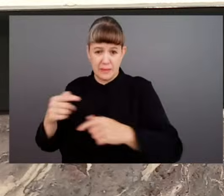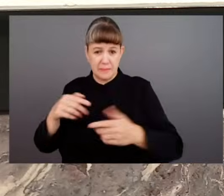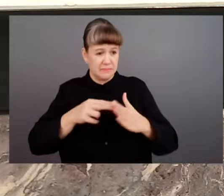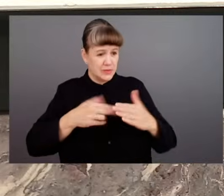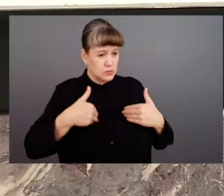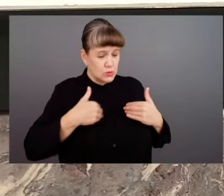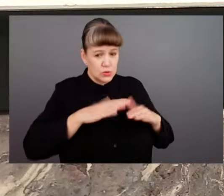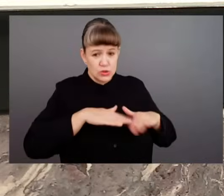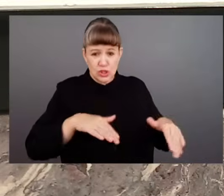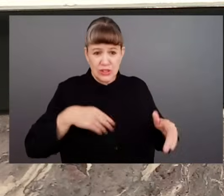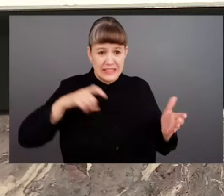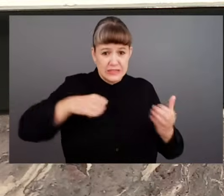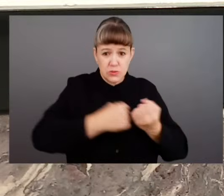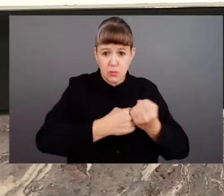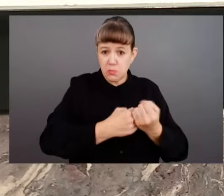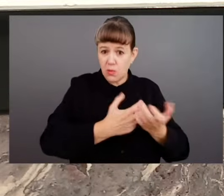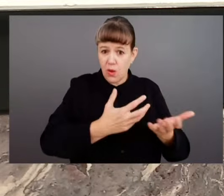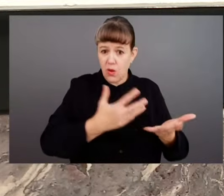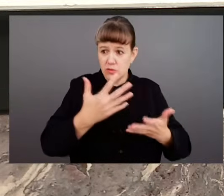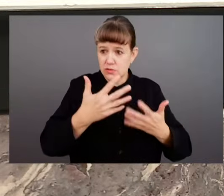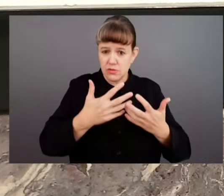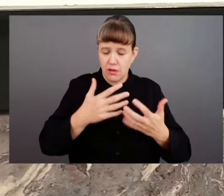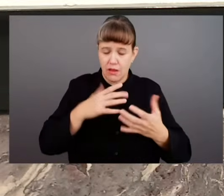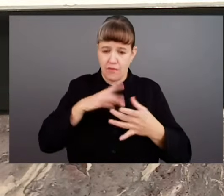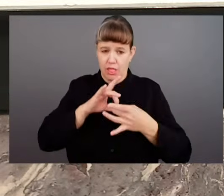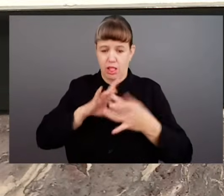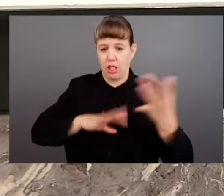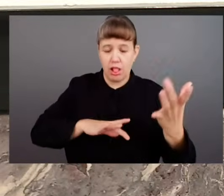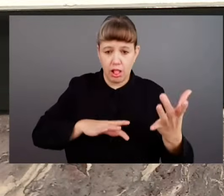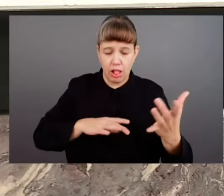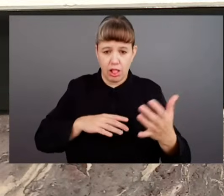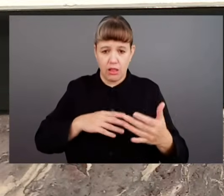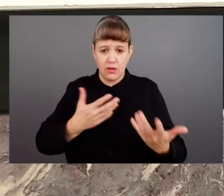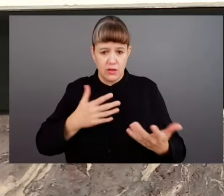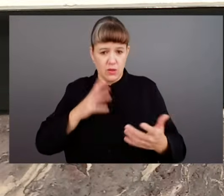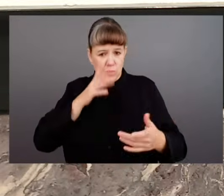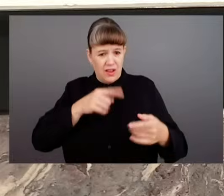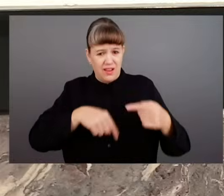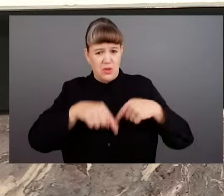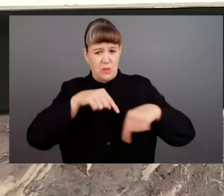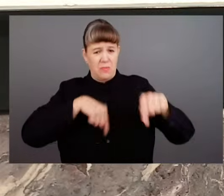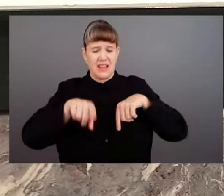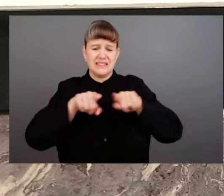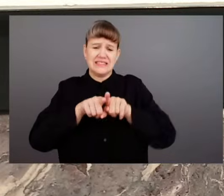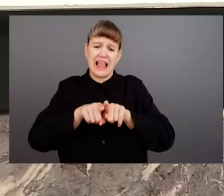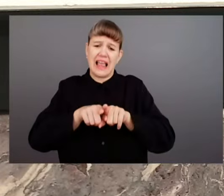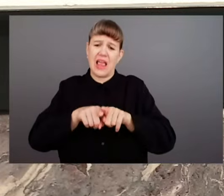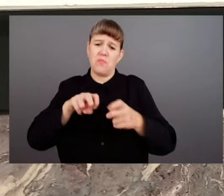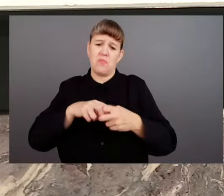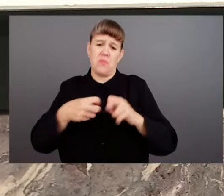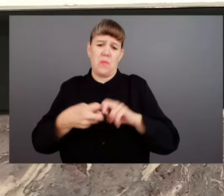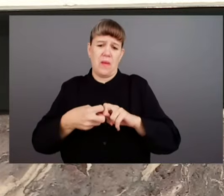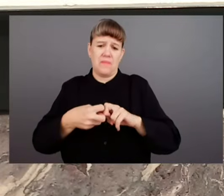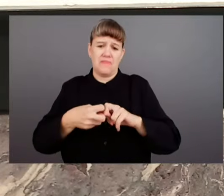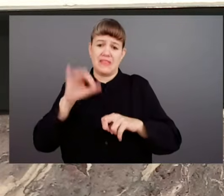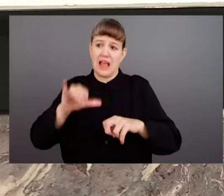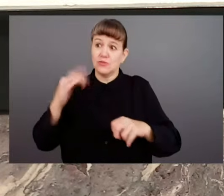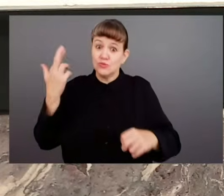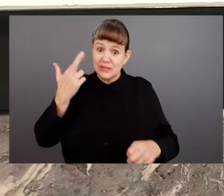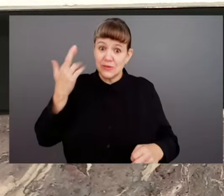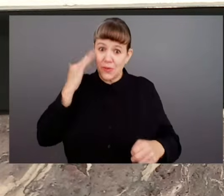led to Saplings' creation in the first place. Mr. Speaker, the people of my region do not want a nurse to be